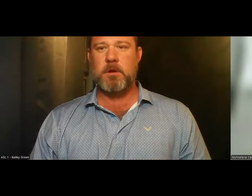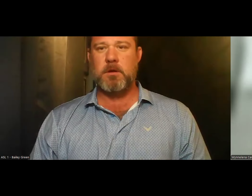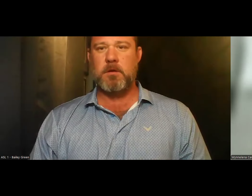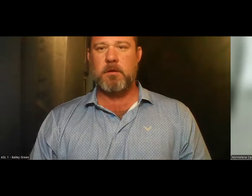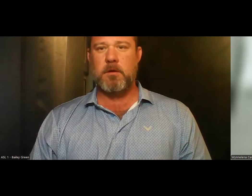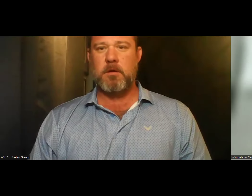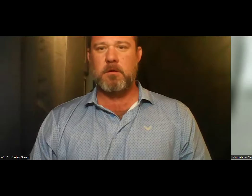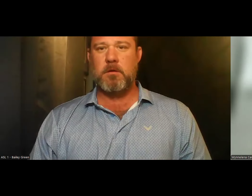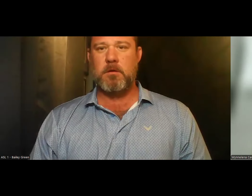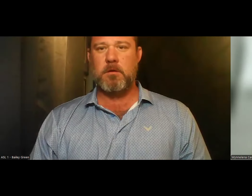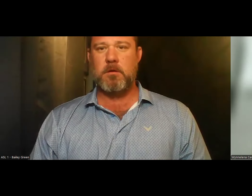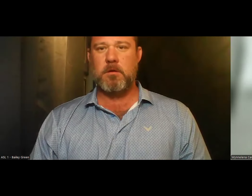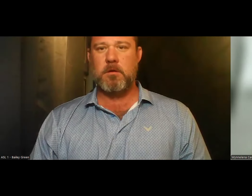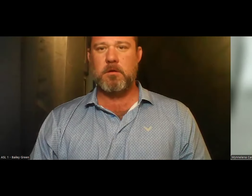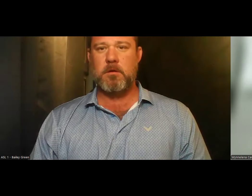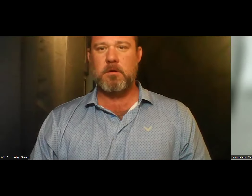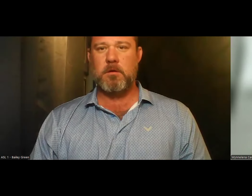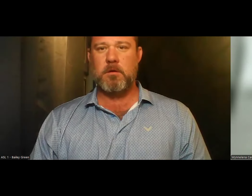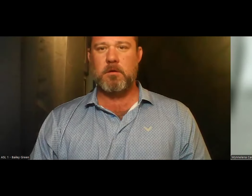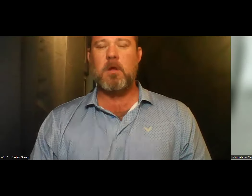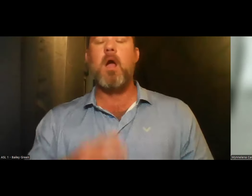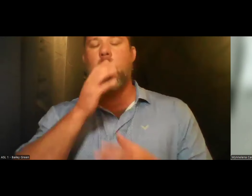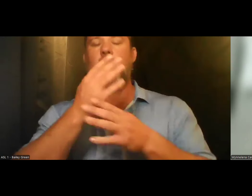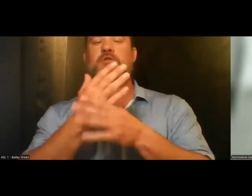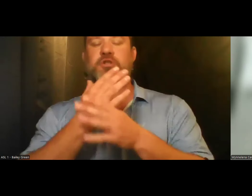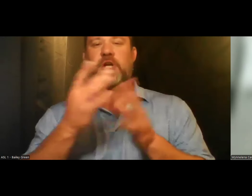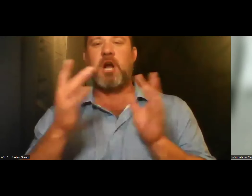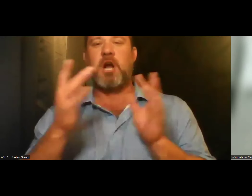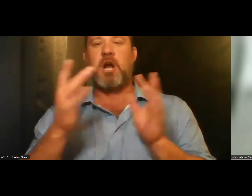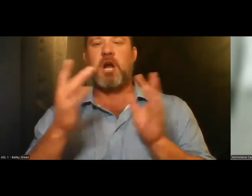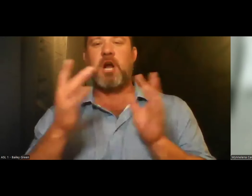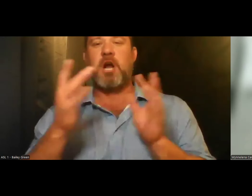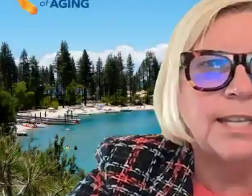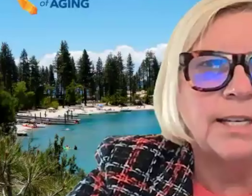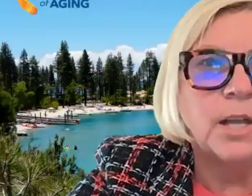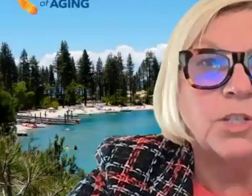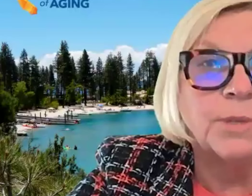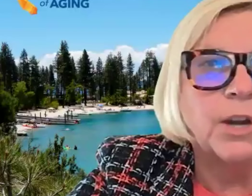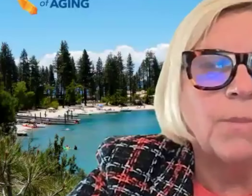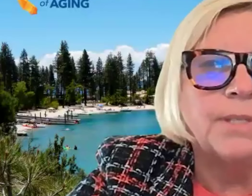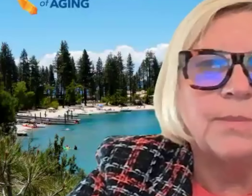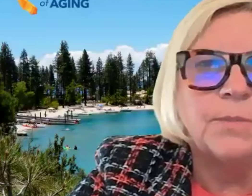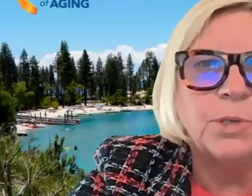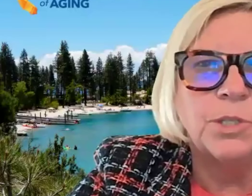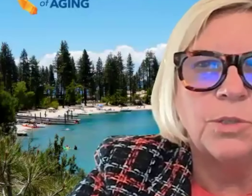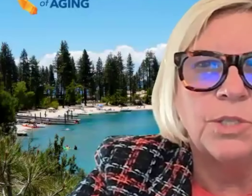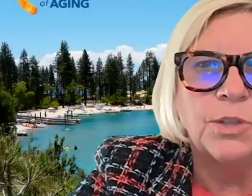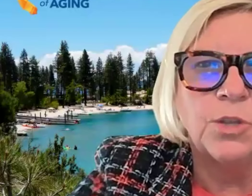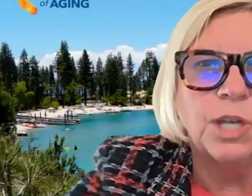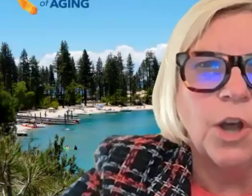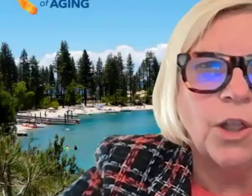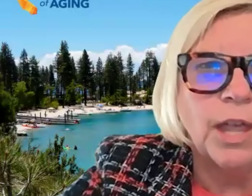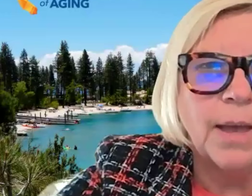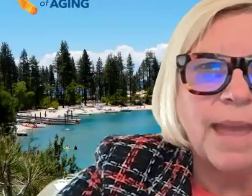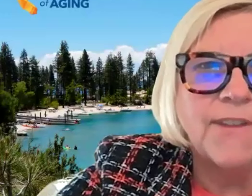Thank you, Dr. Mobley, for that question. I'll share in the link the most recent report that the state long-term care ombudsman produced so